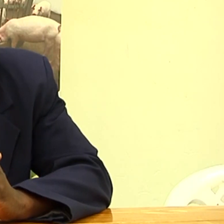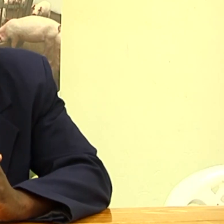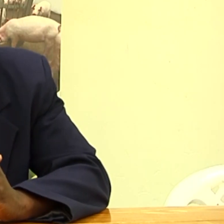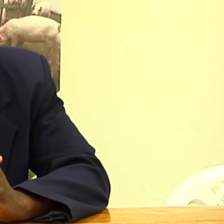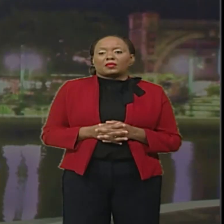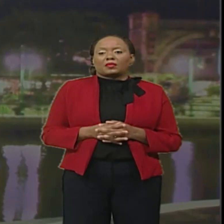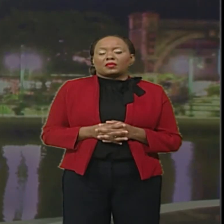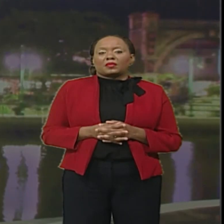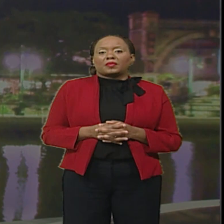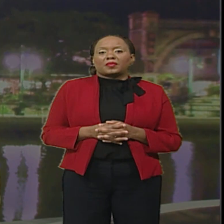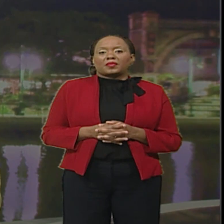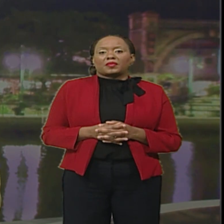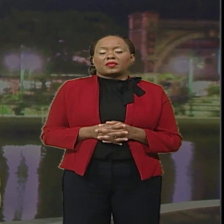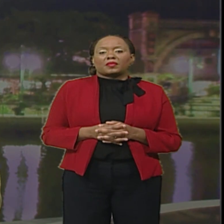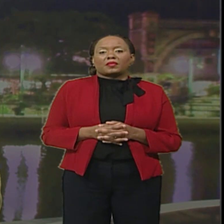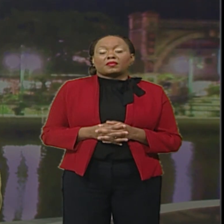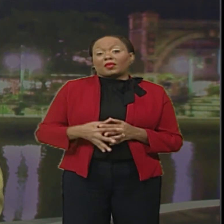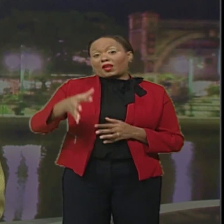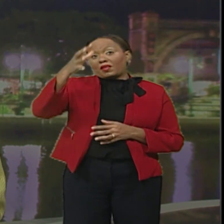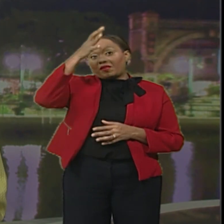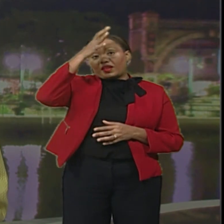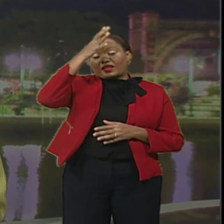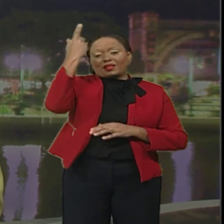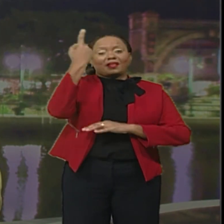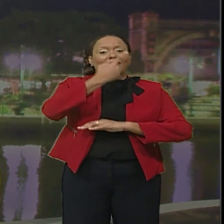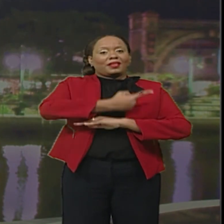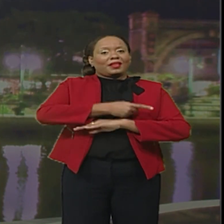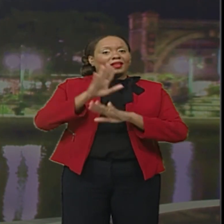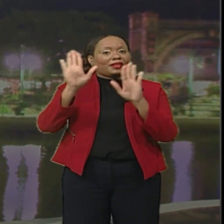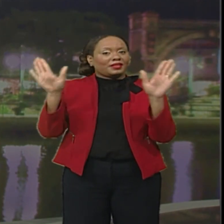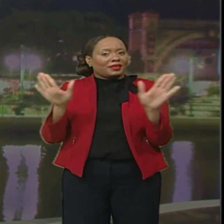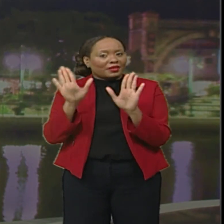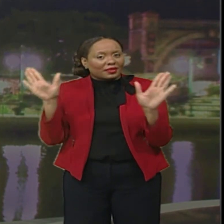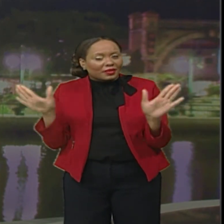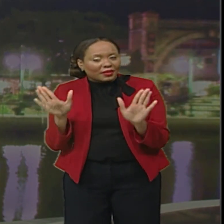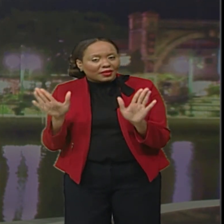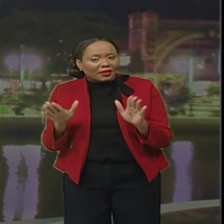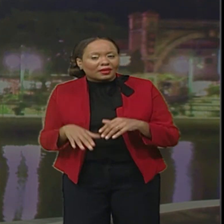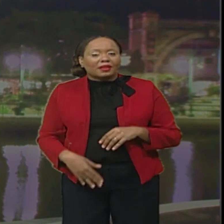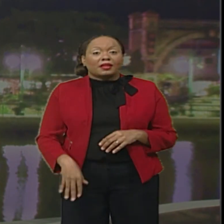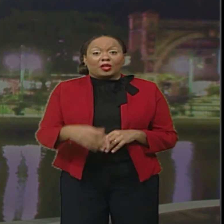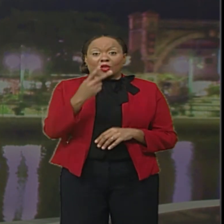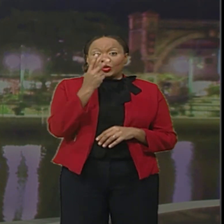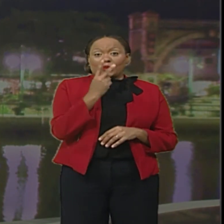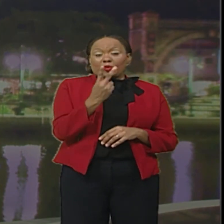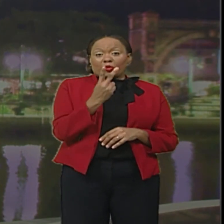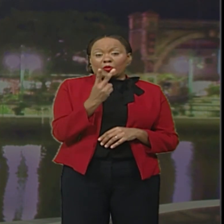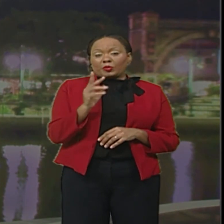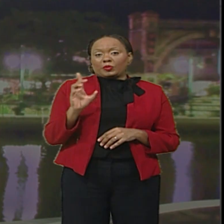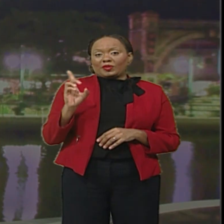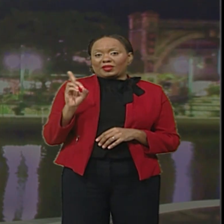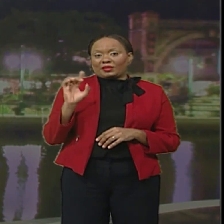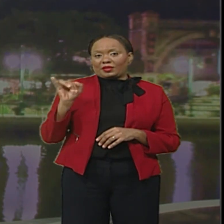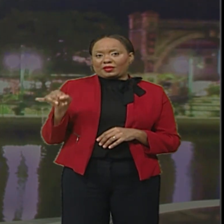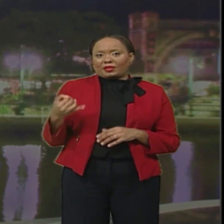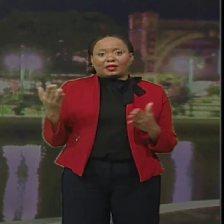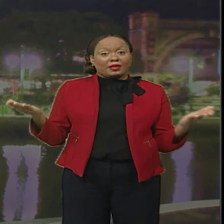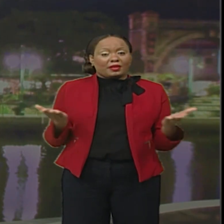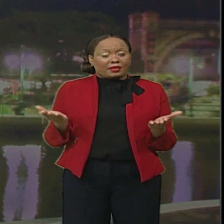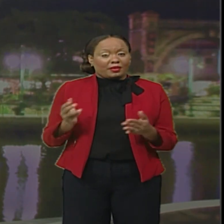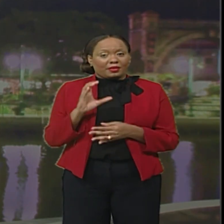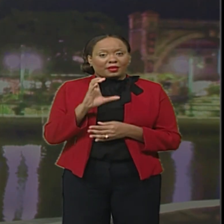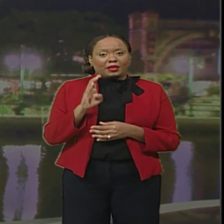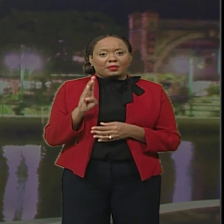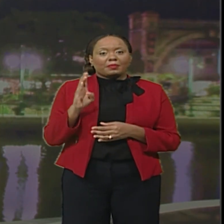competitiveness. Well, with Father's Day just 2 days away, 2 DJs here at the Caribbean Broadcasting